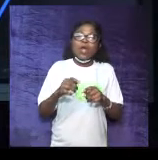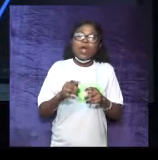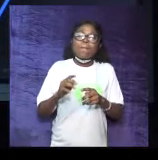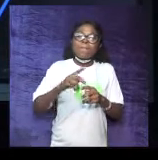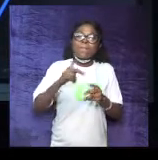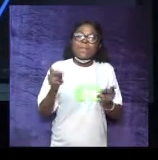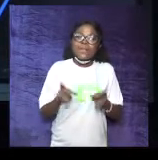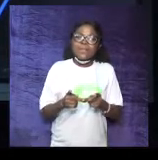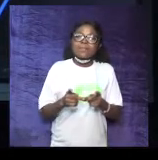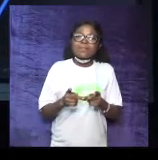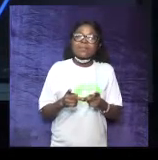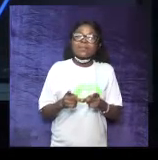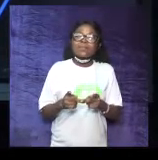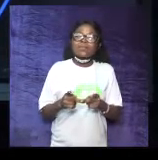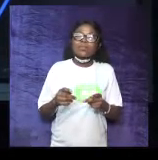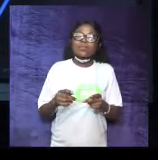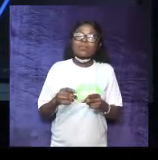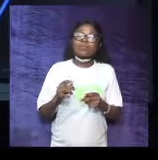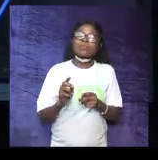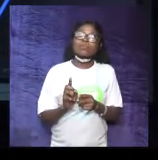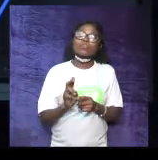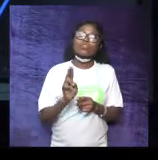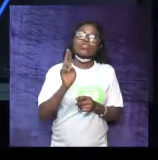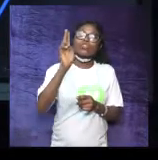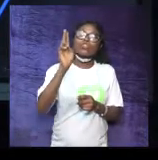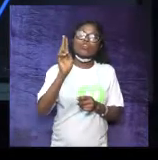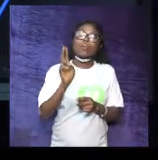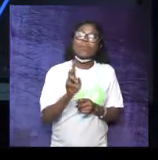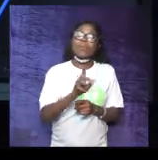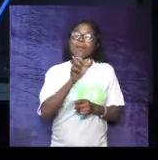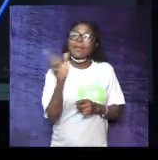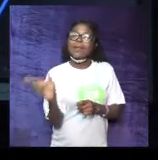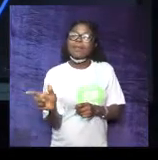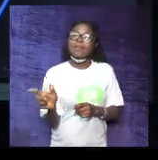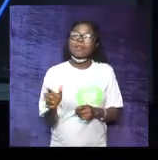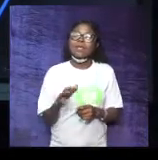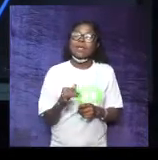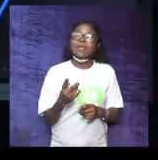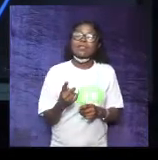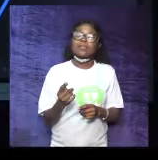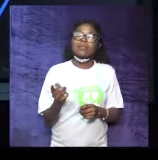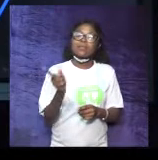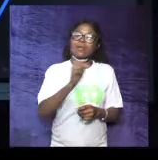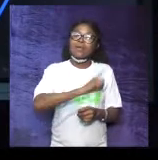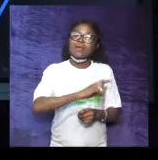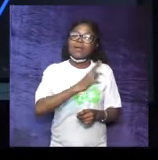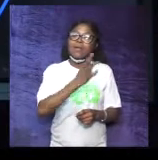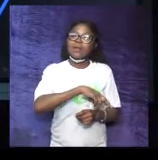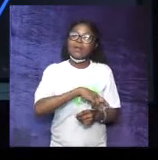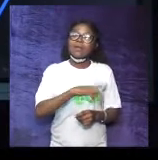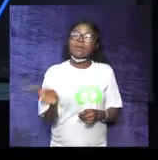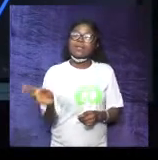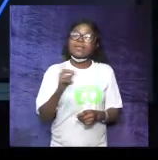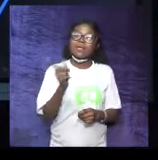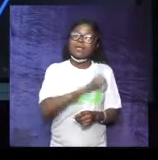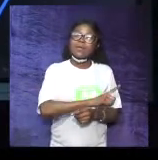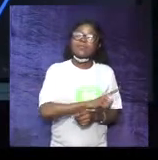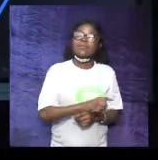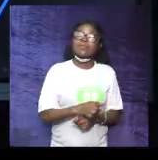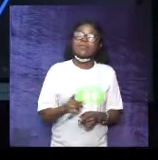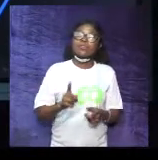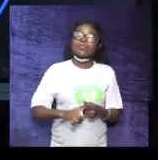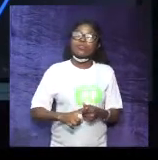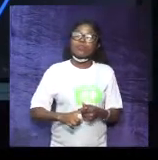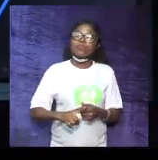position, we have top left and top right, bottom left and bottom right. On this side, on top of the line to